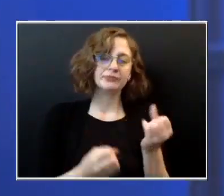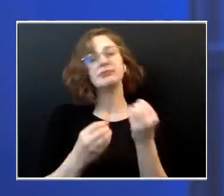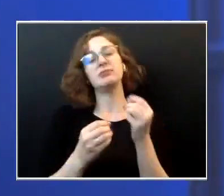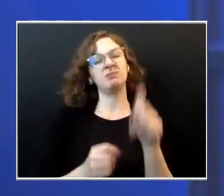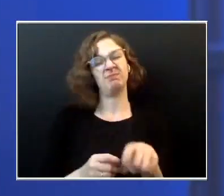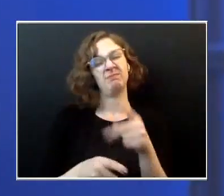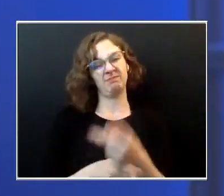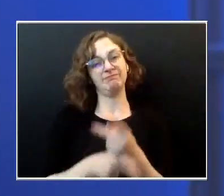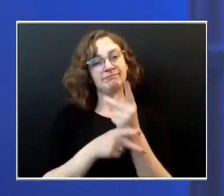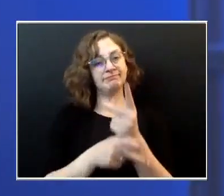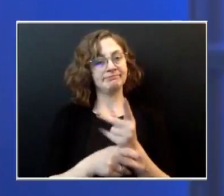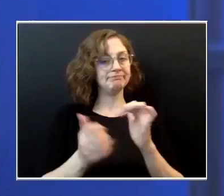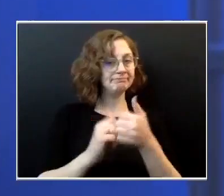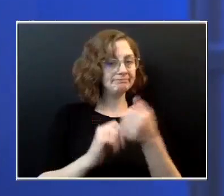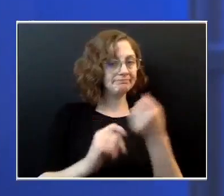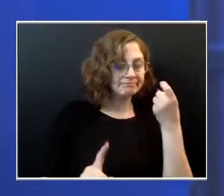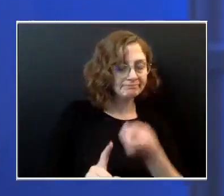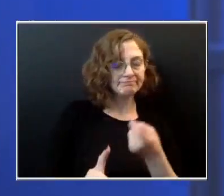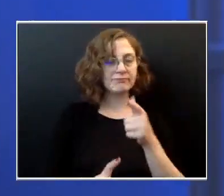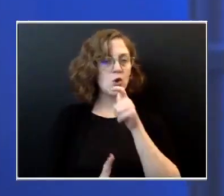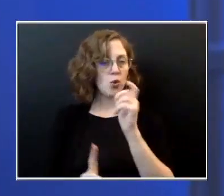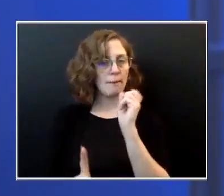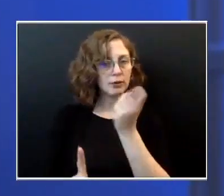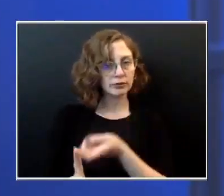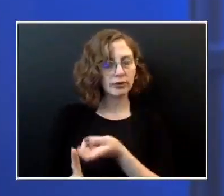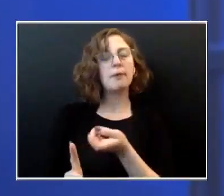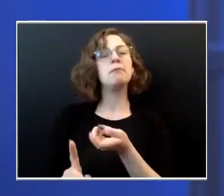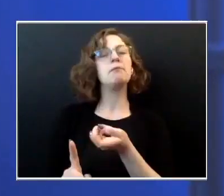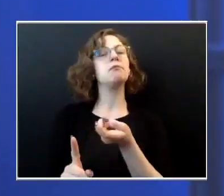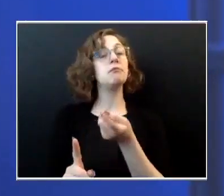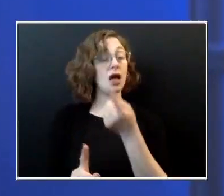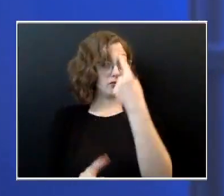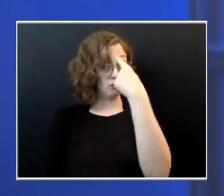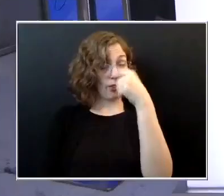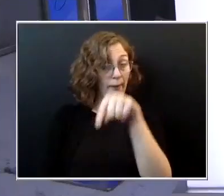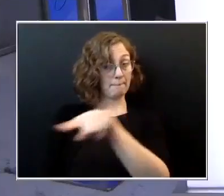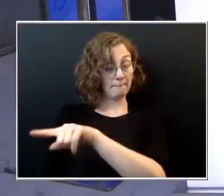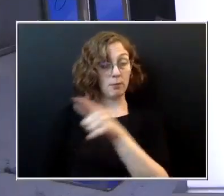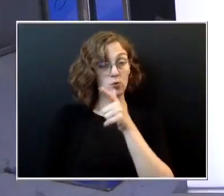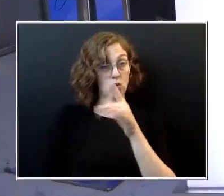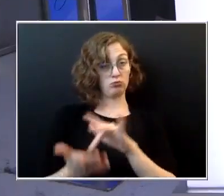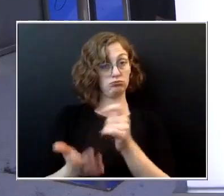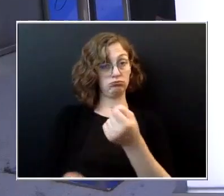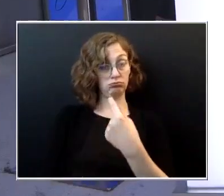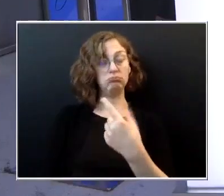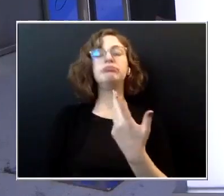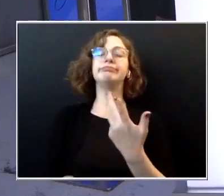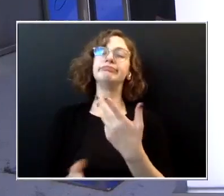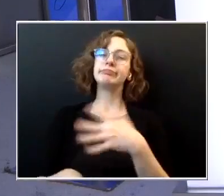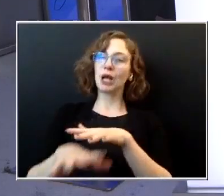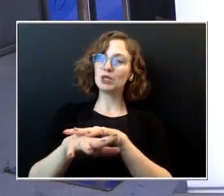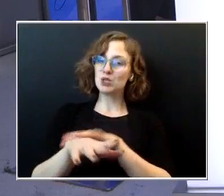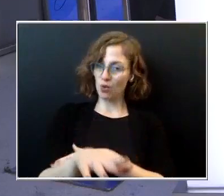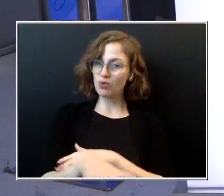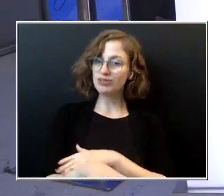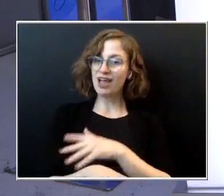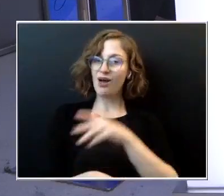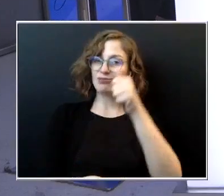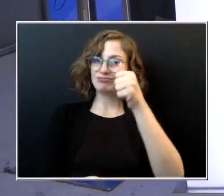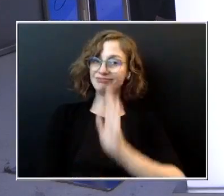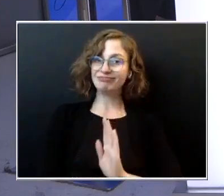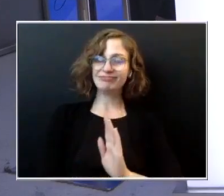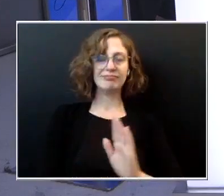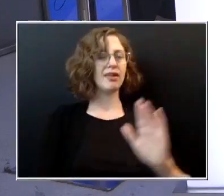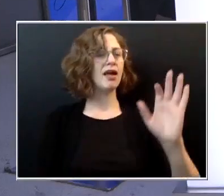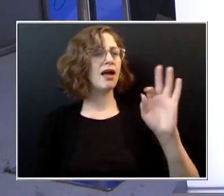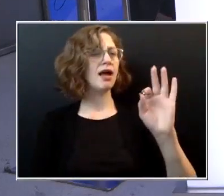to. But for those patients, it does slow things down. So Is the FDA going to have to put hot tubs through the ringer, and so to